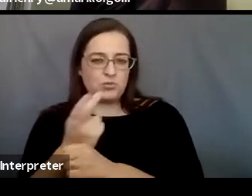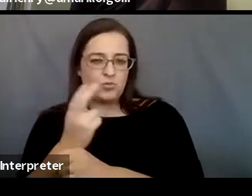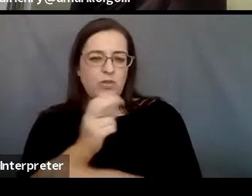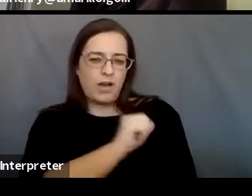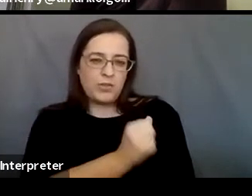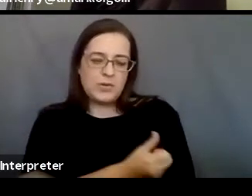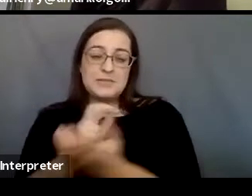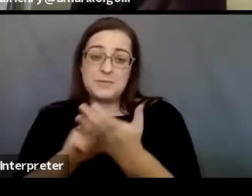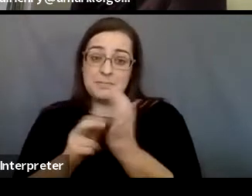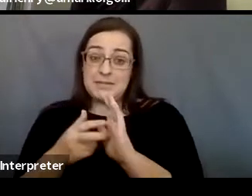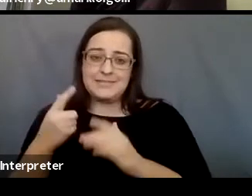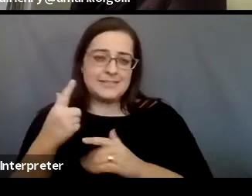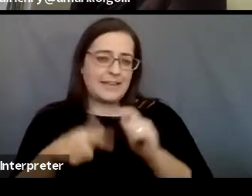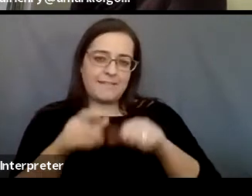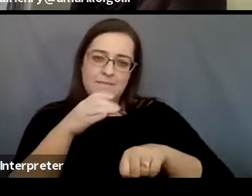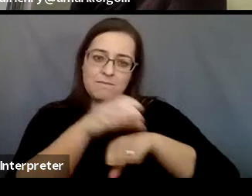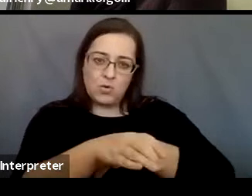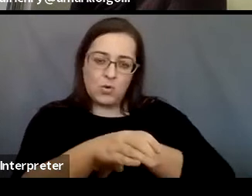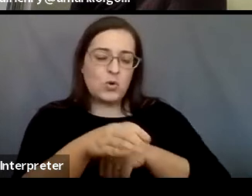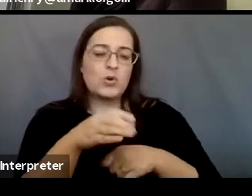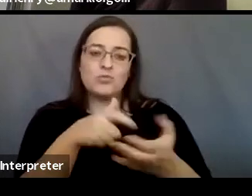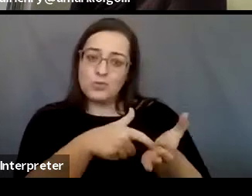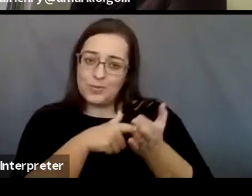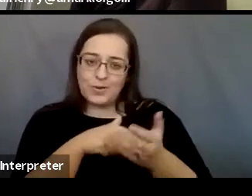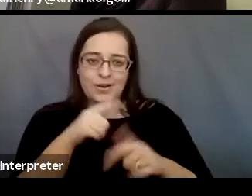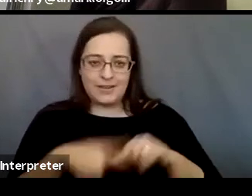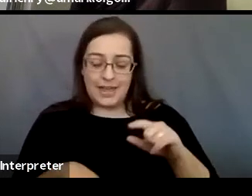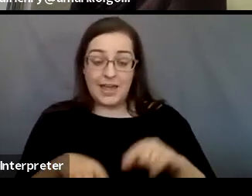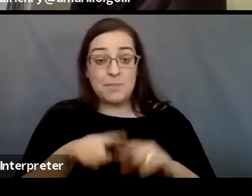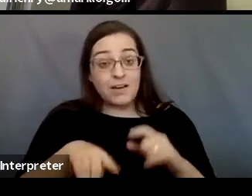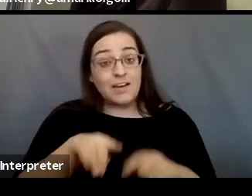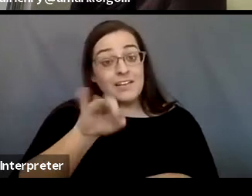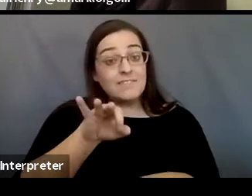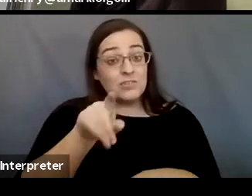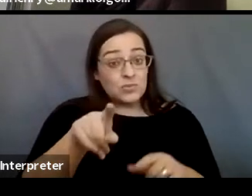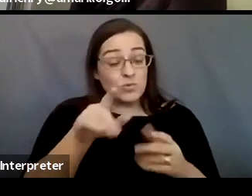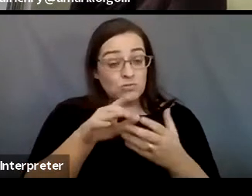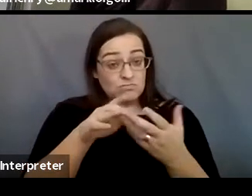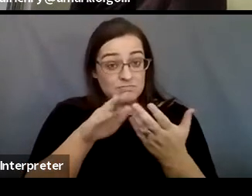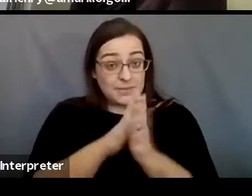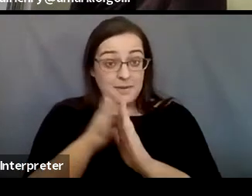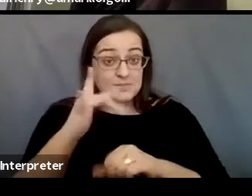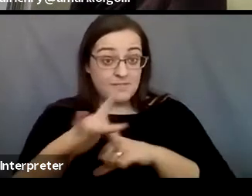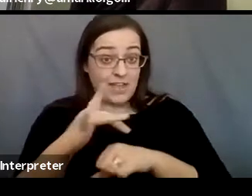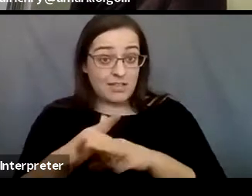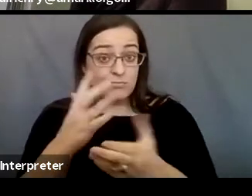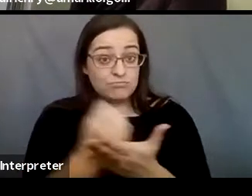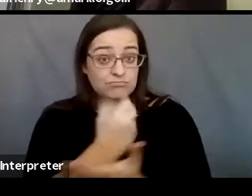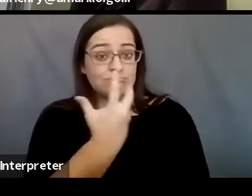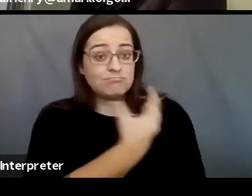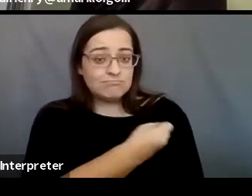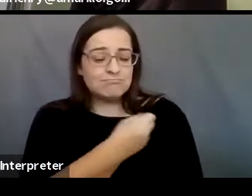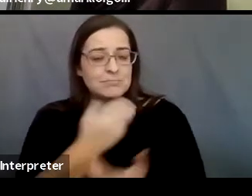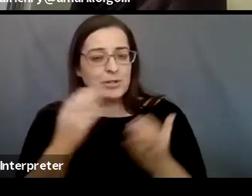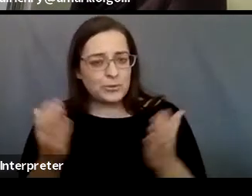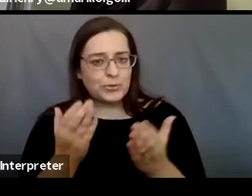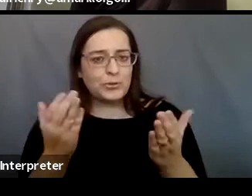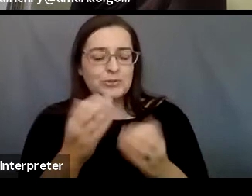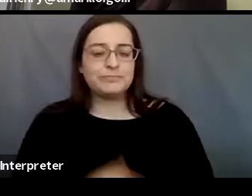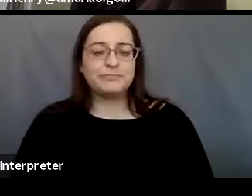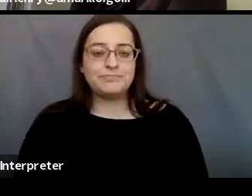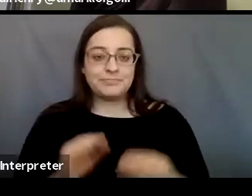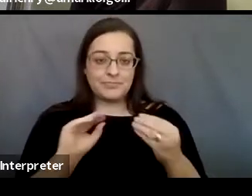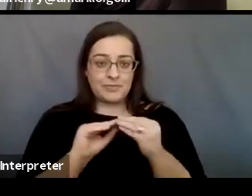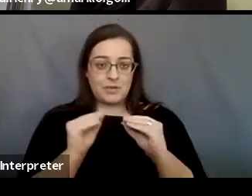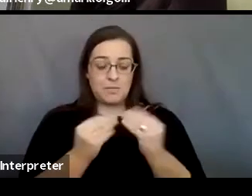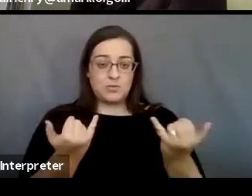encourage as many people, when it becomes available to you, is that you strongly consider getting the vaccine. So a little bit about our